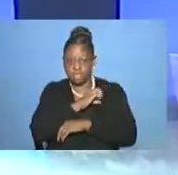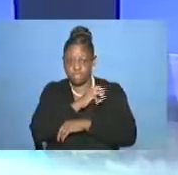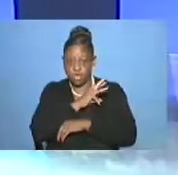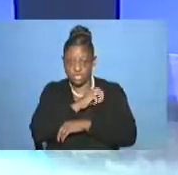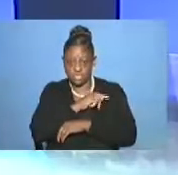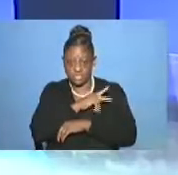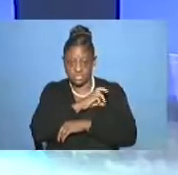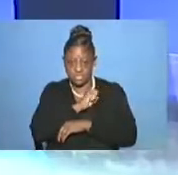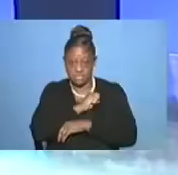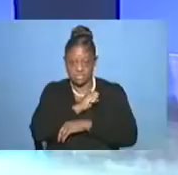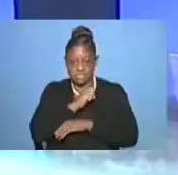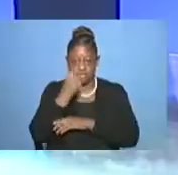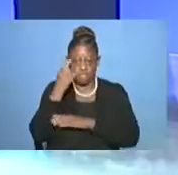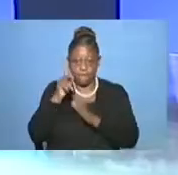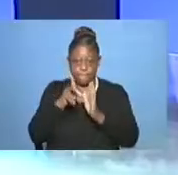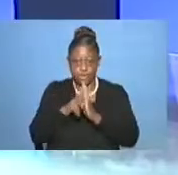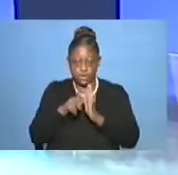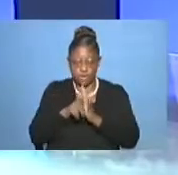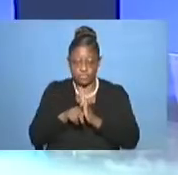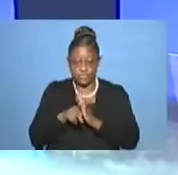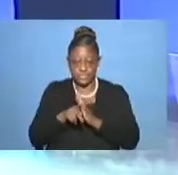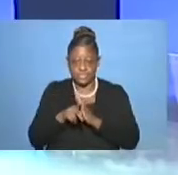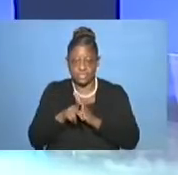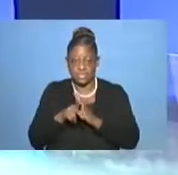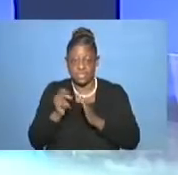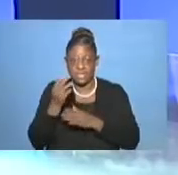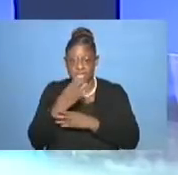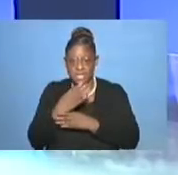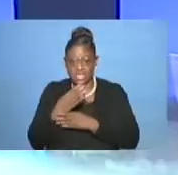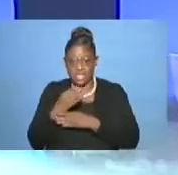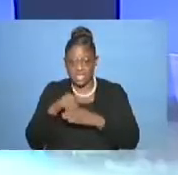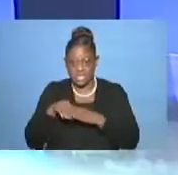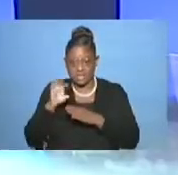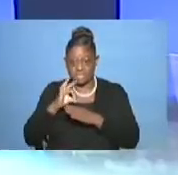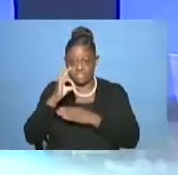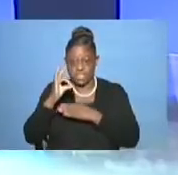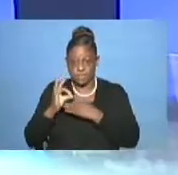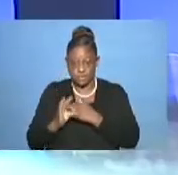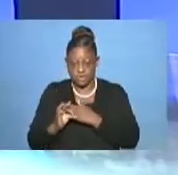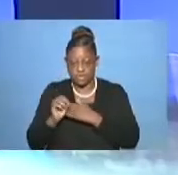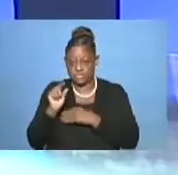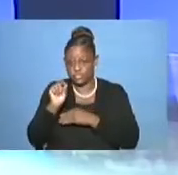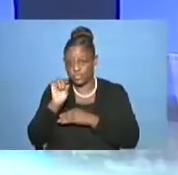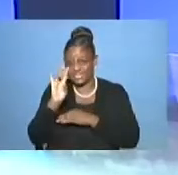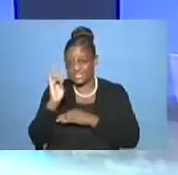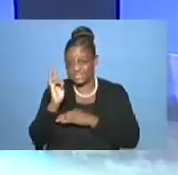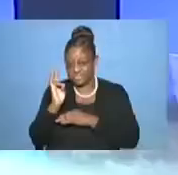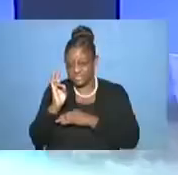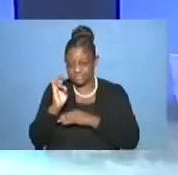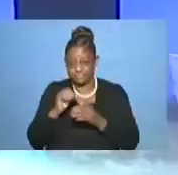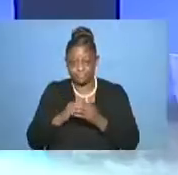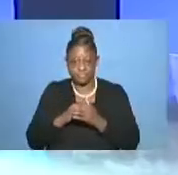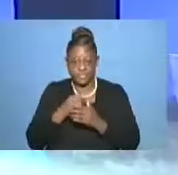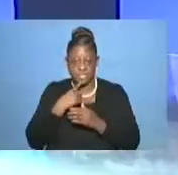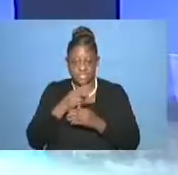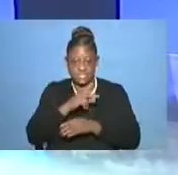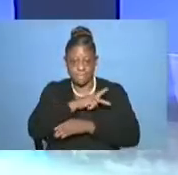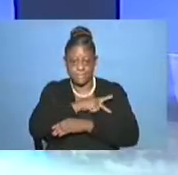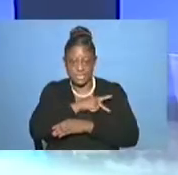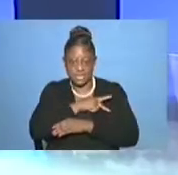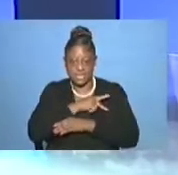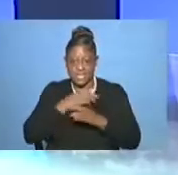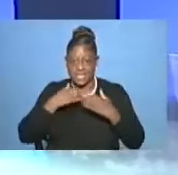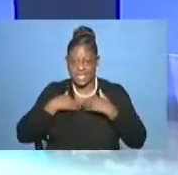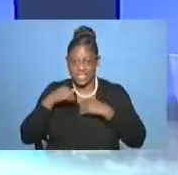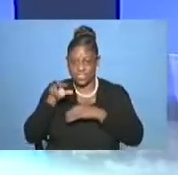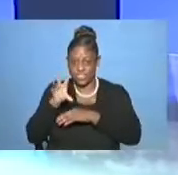time behind bars for murder and attempted murder incidents in February of 2017. Pinder was sentenced to 30